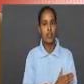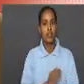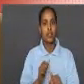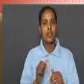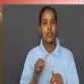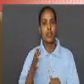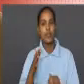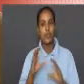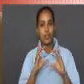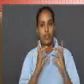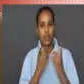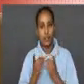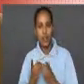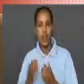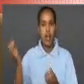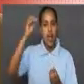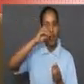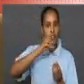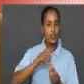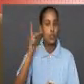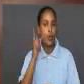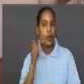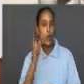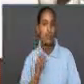field of addition polymers.